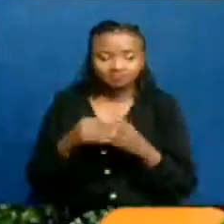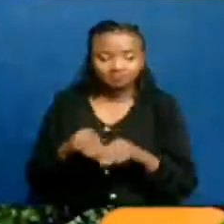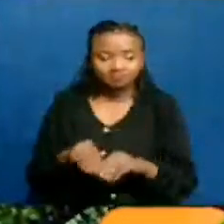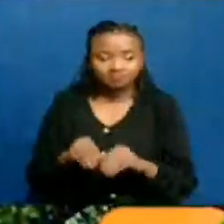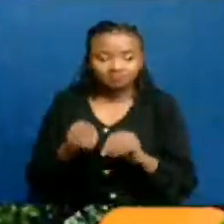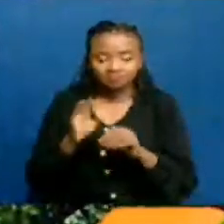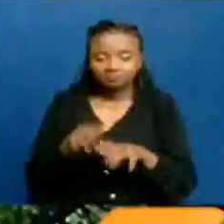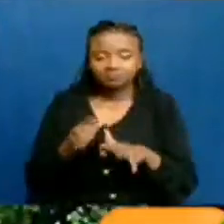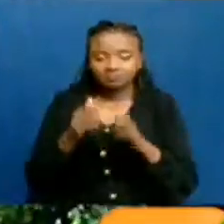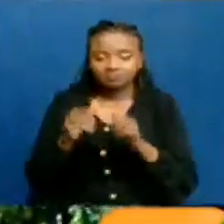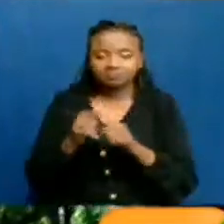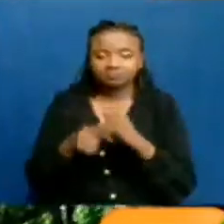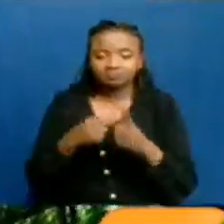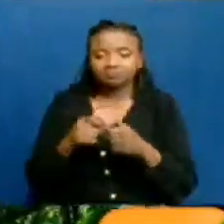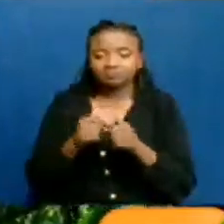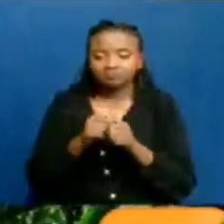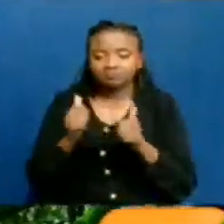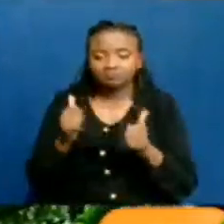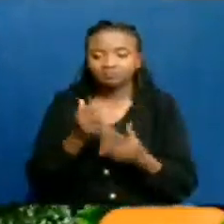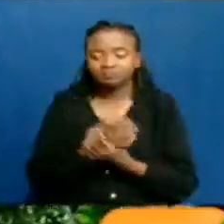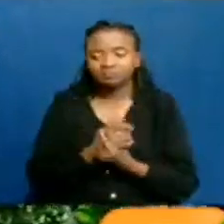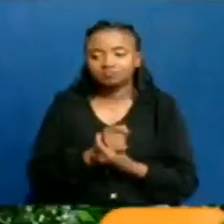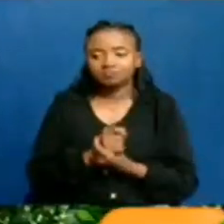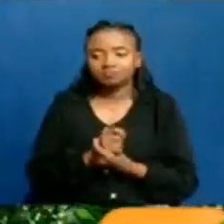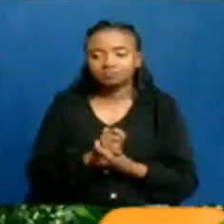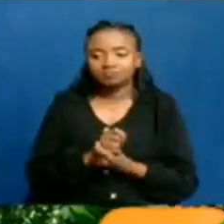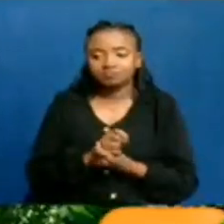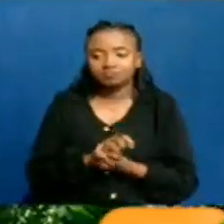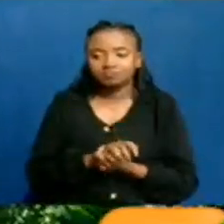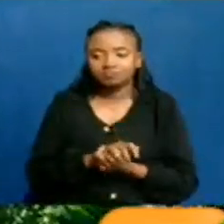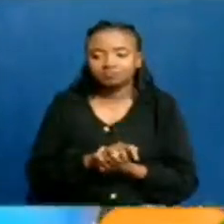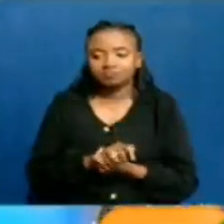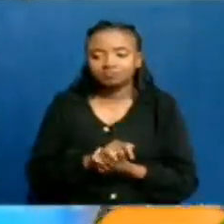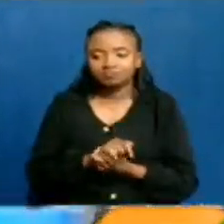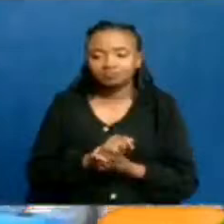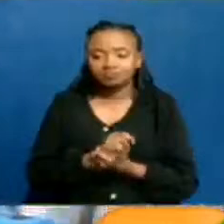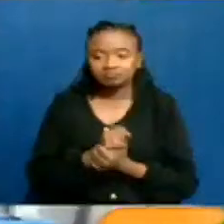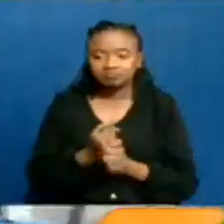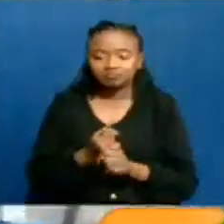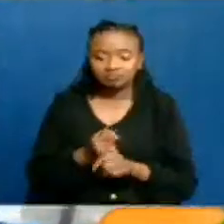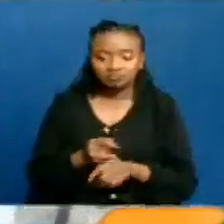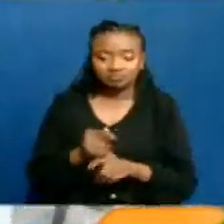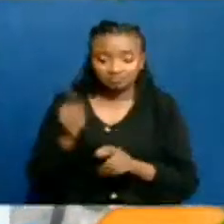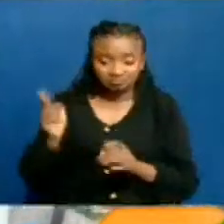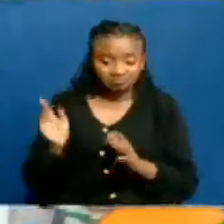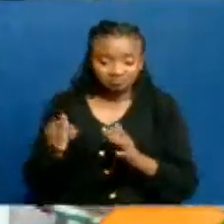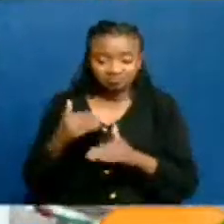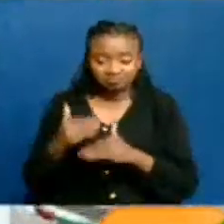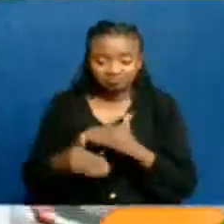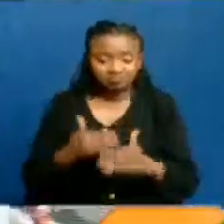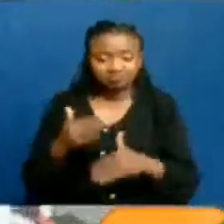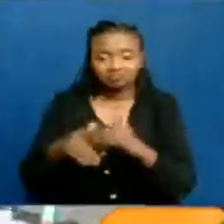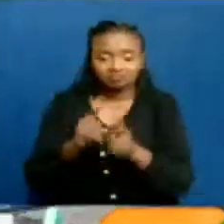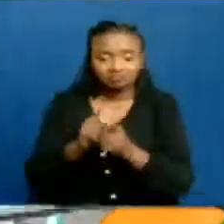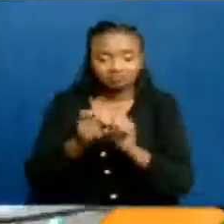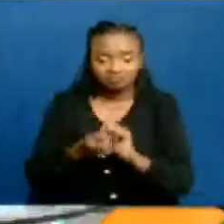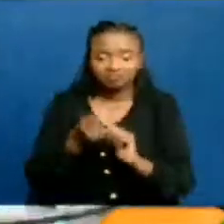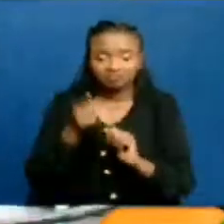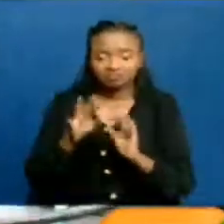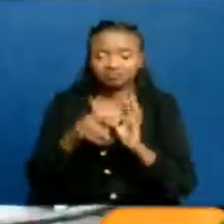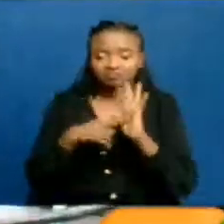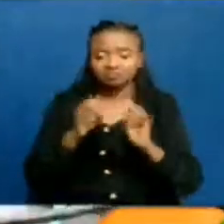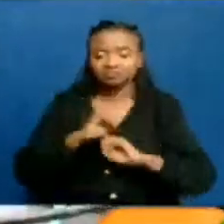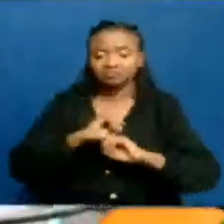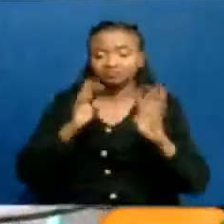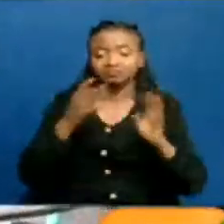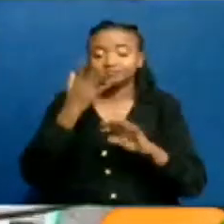local farmers. One leaf at a time, this digester stands tall at Dunga Beach, a testament to